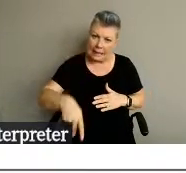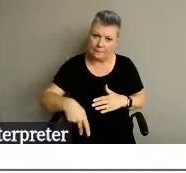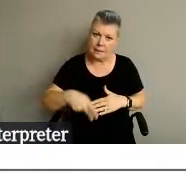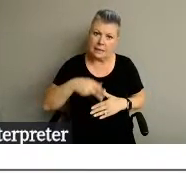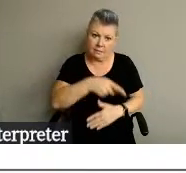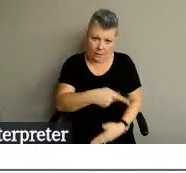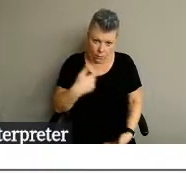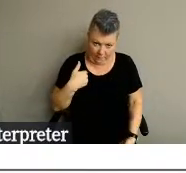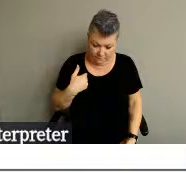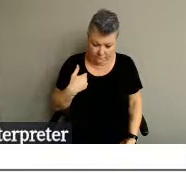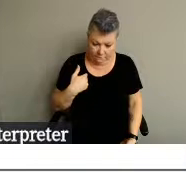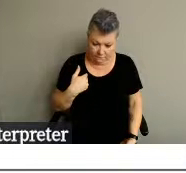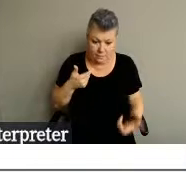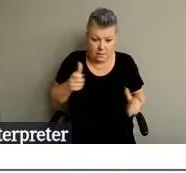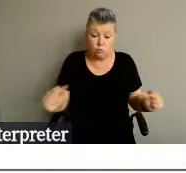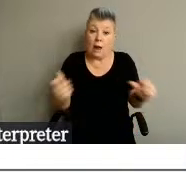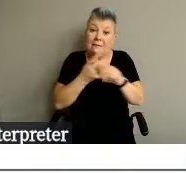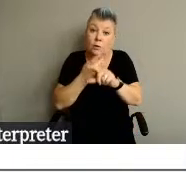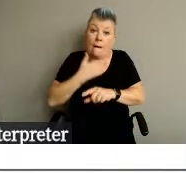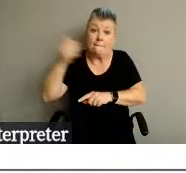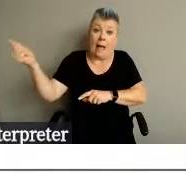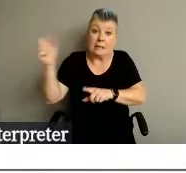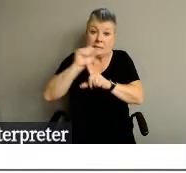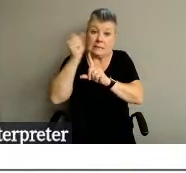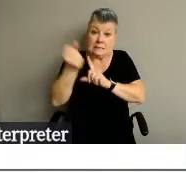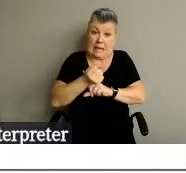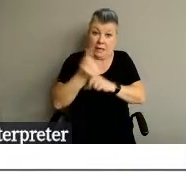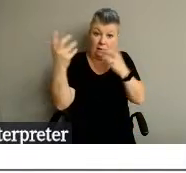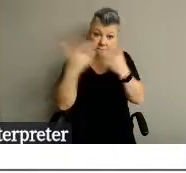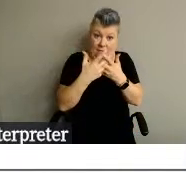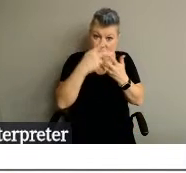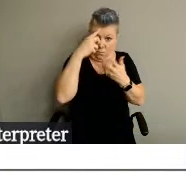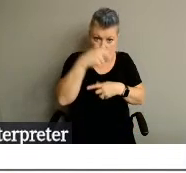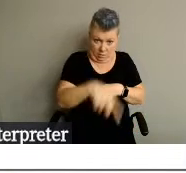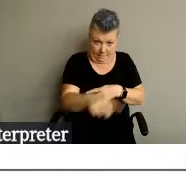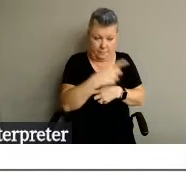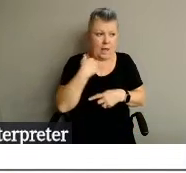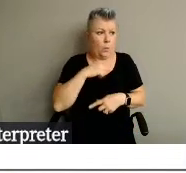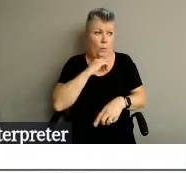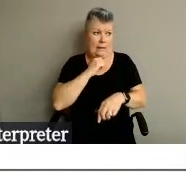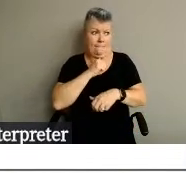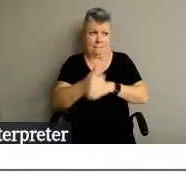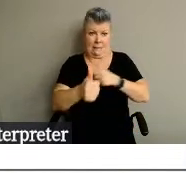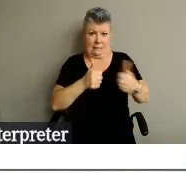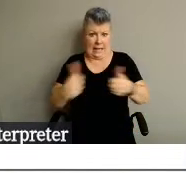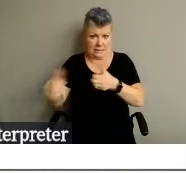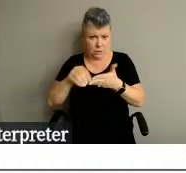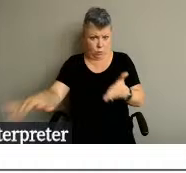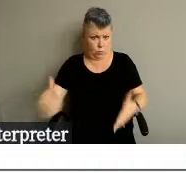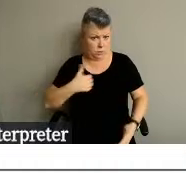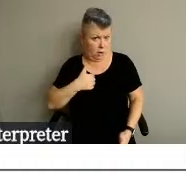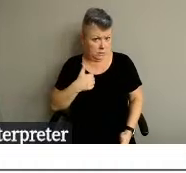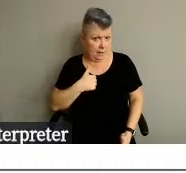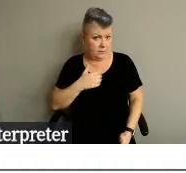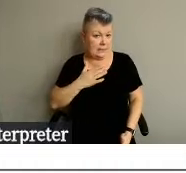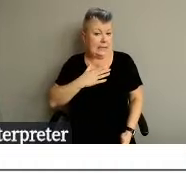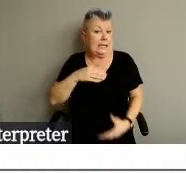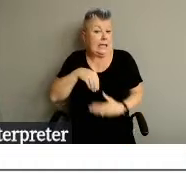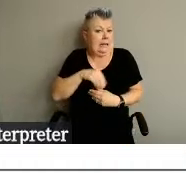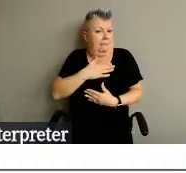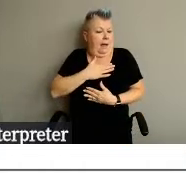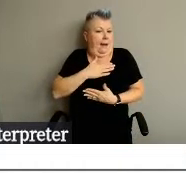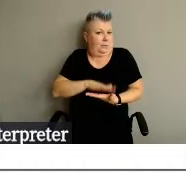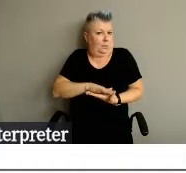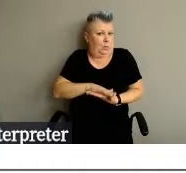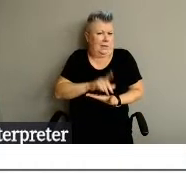then to try to find the best setting. We placed our own kid in my particular. It's